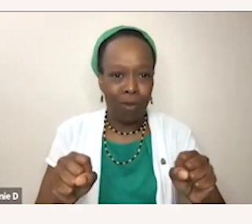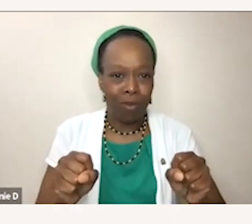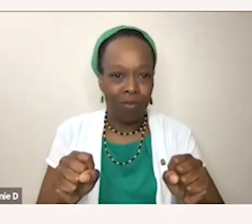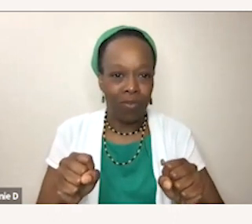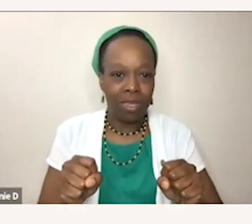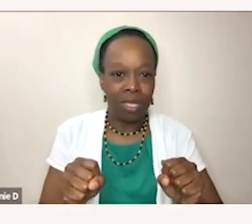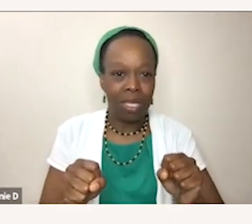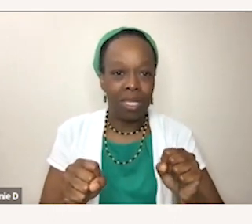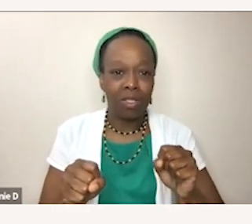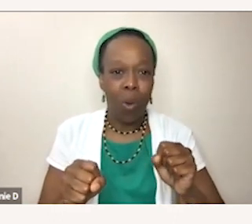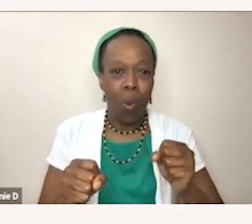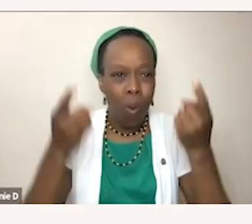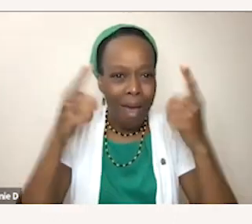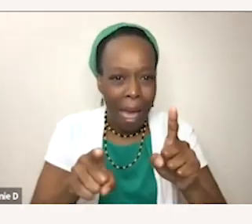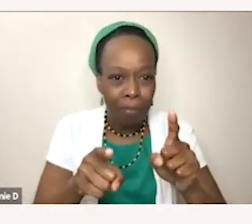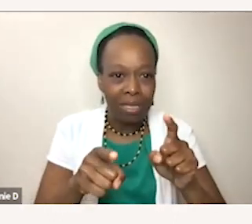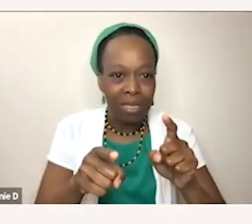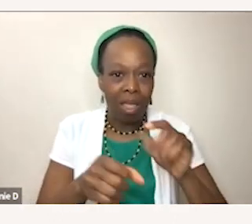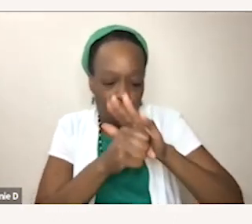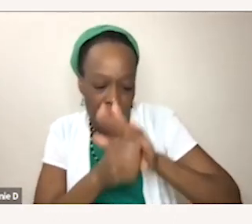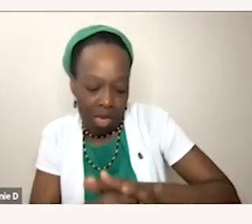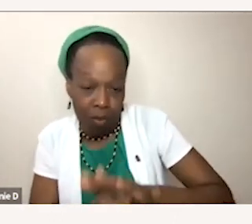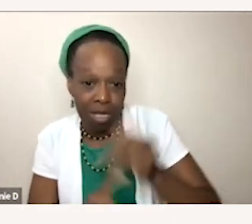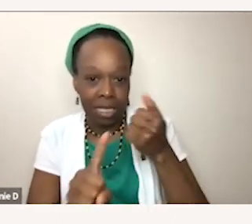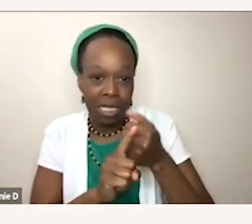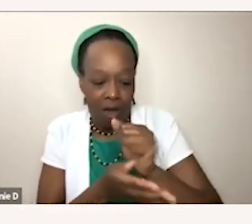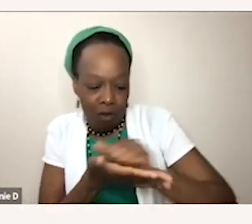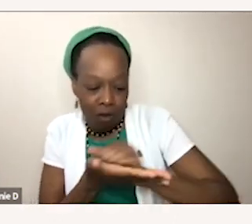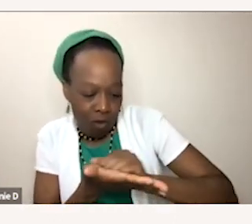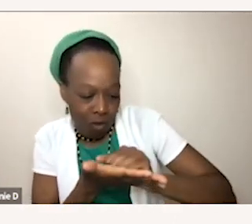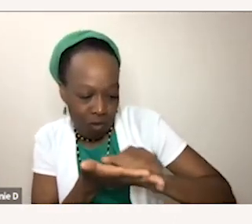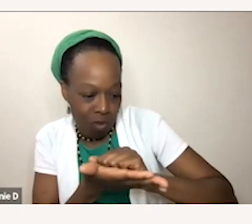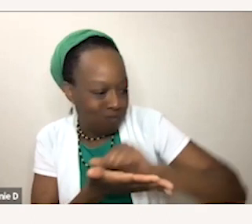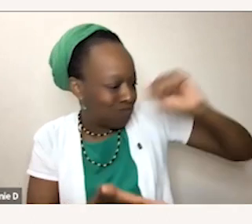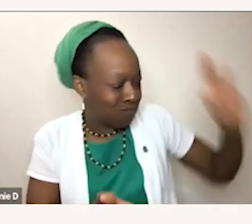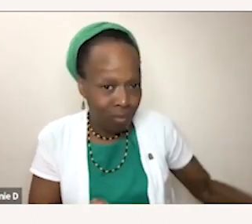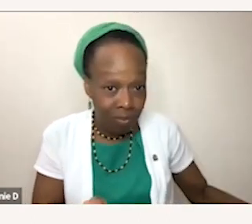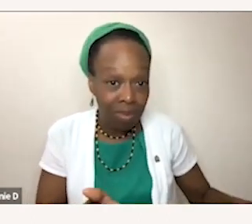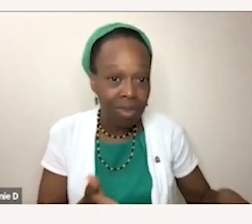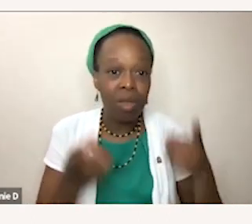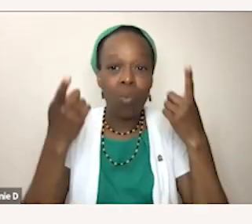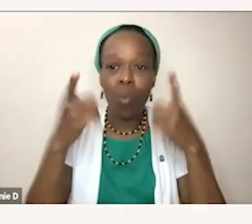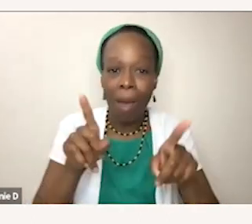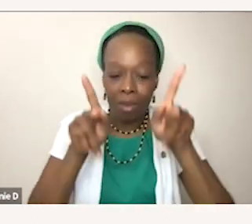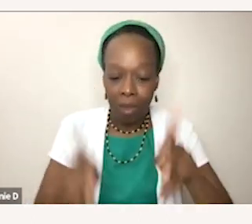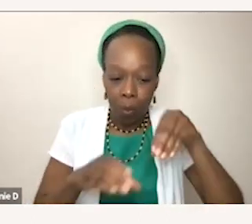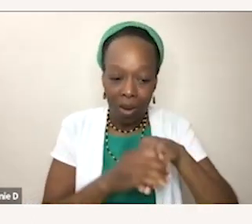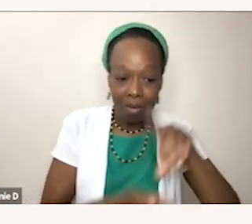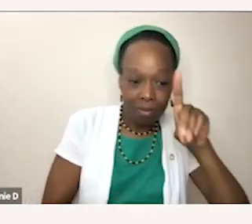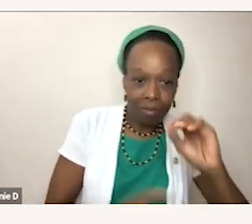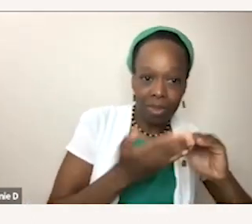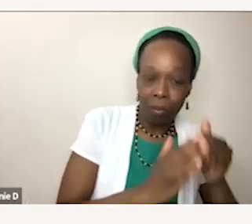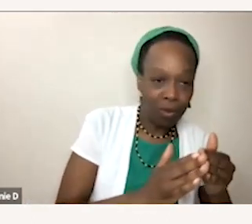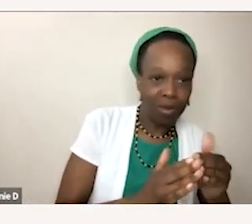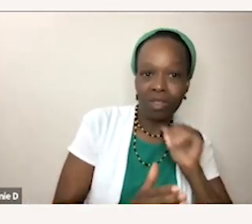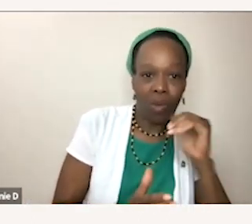Erases the oppression that people within the disability community face. Then stuff like